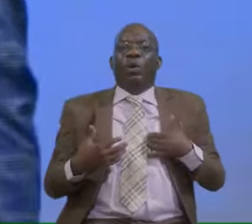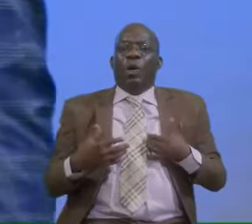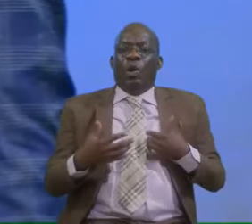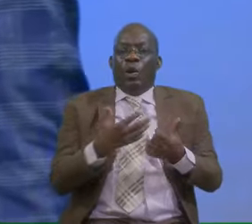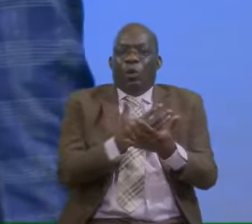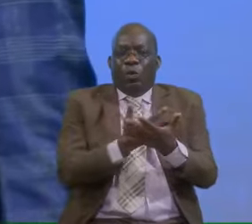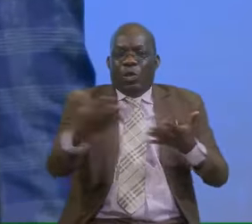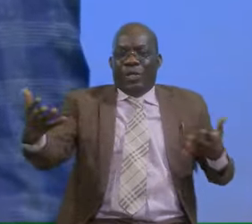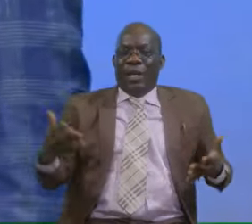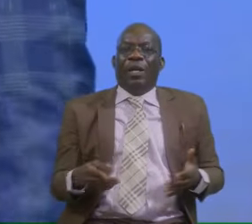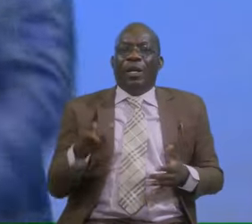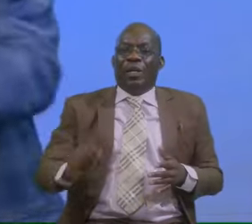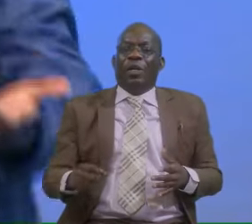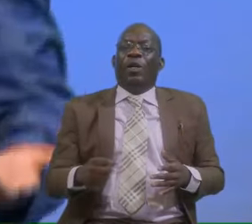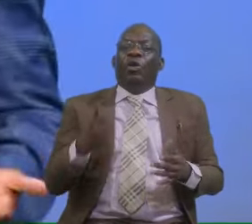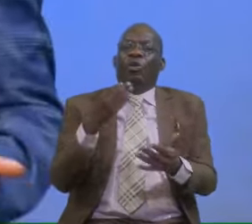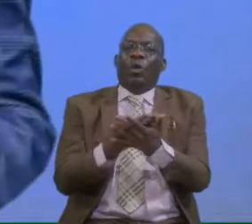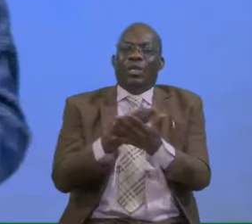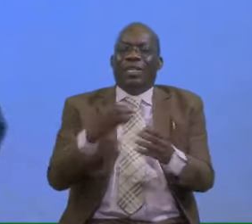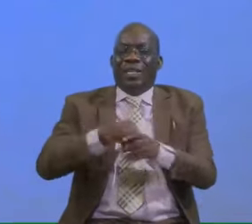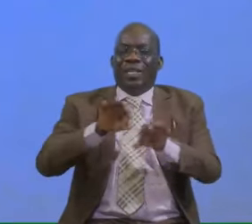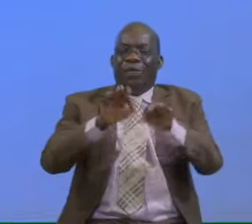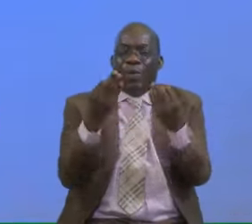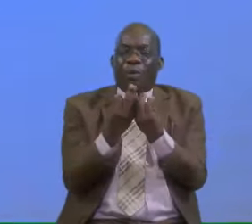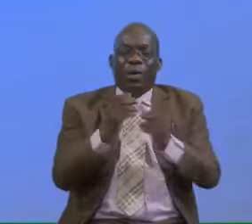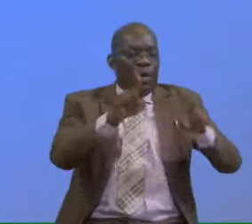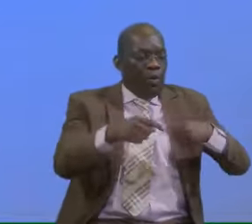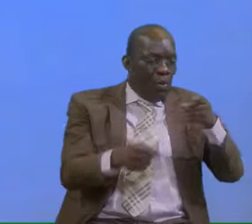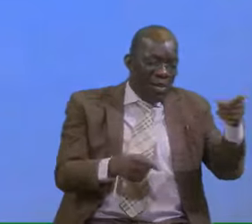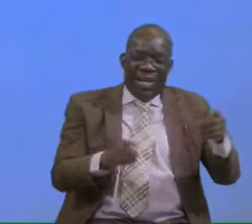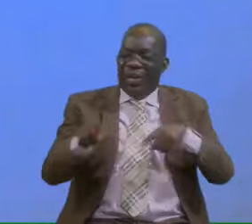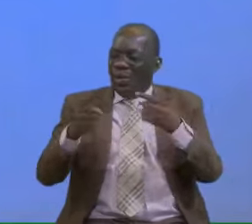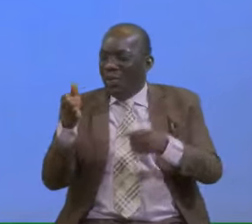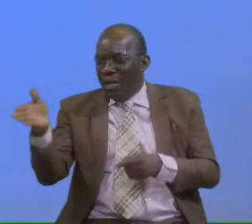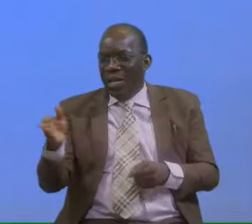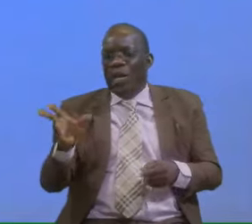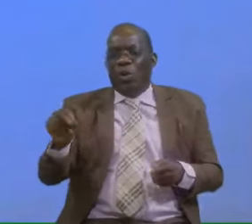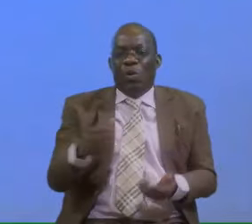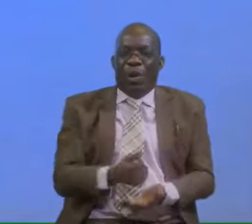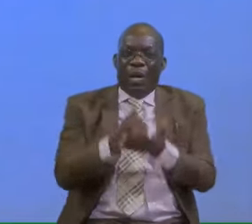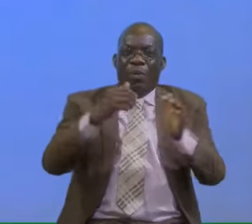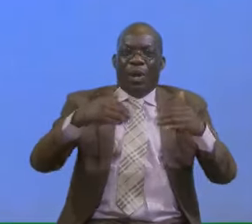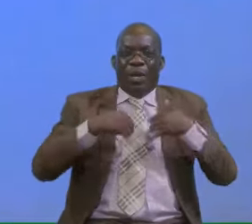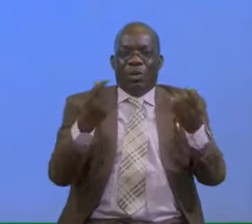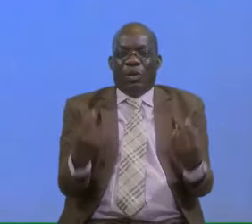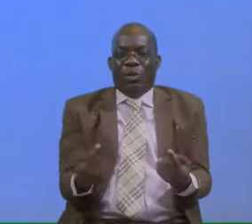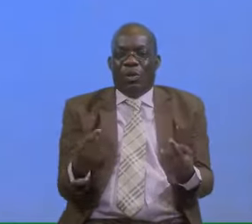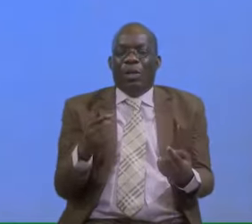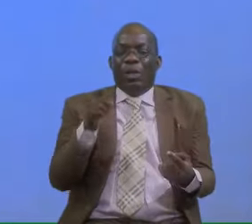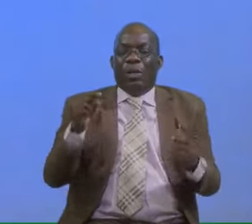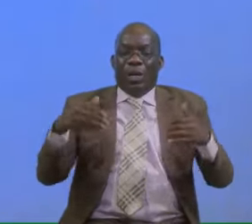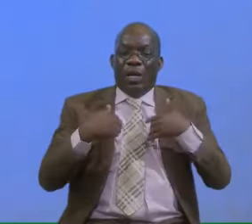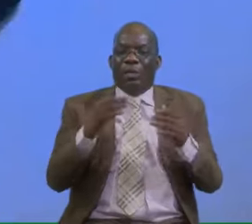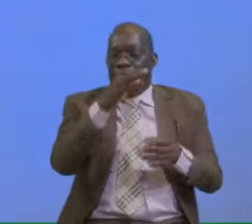gone here, gone there, looking for solution, and no solution has come. He has fasted, he